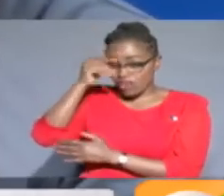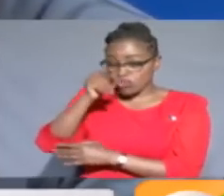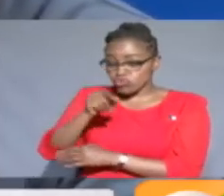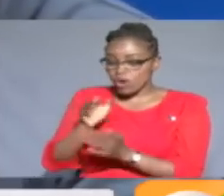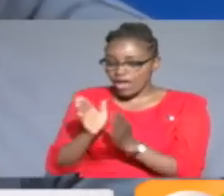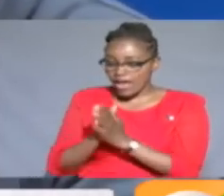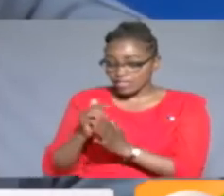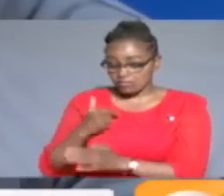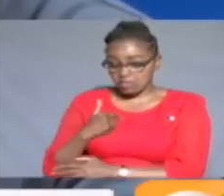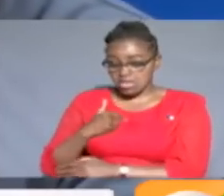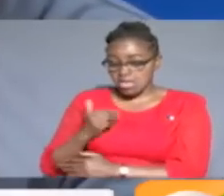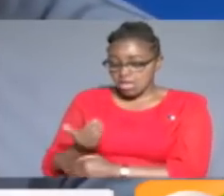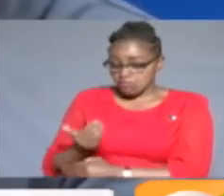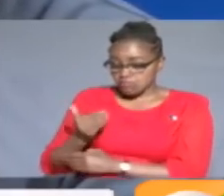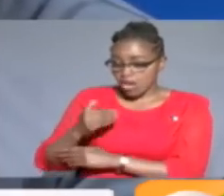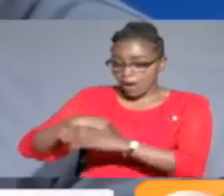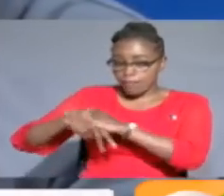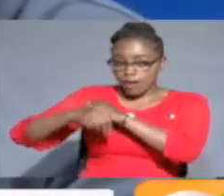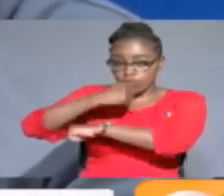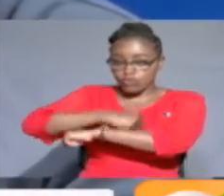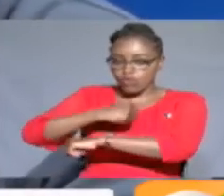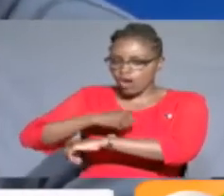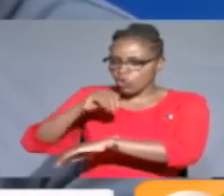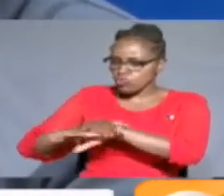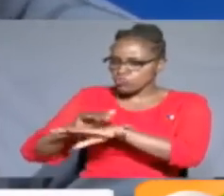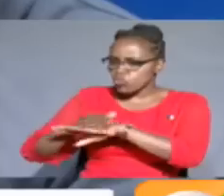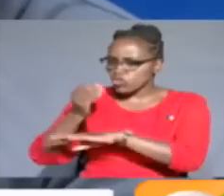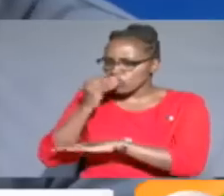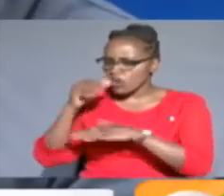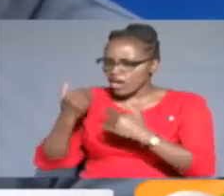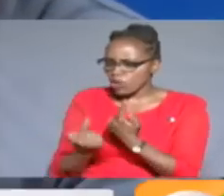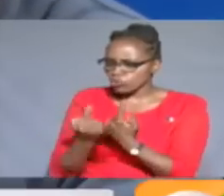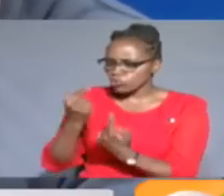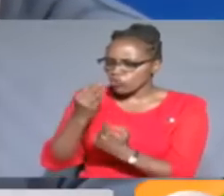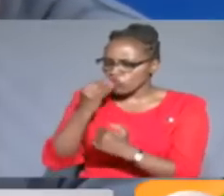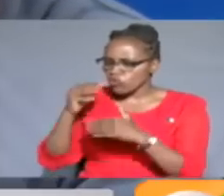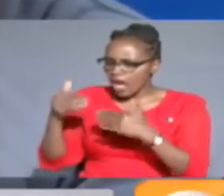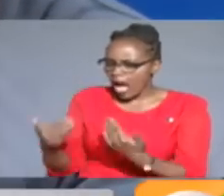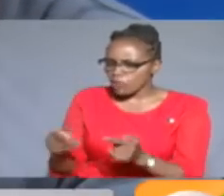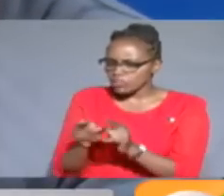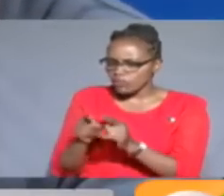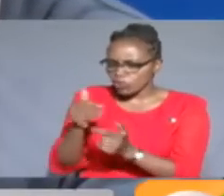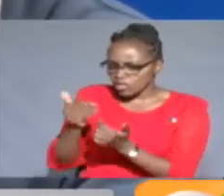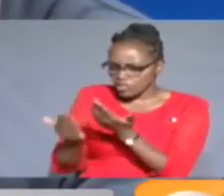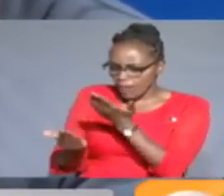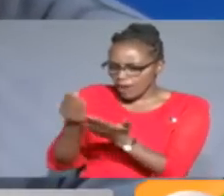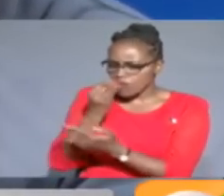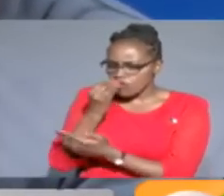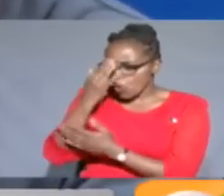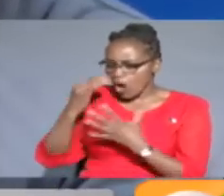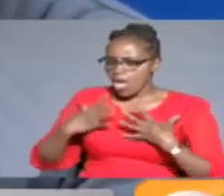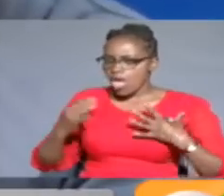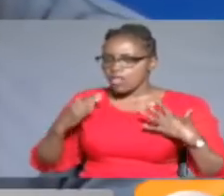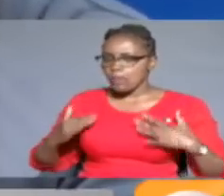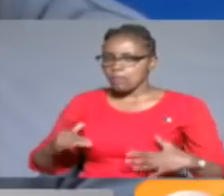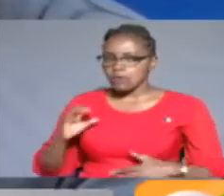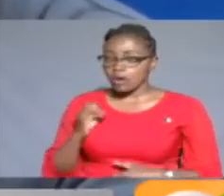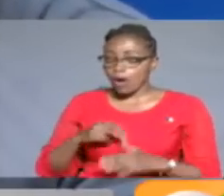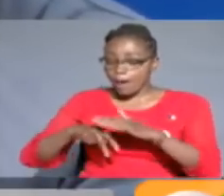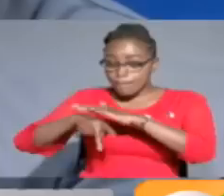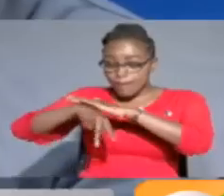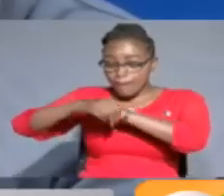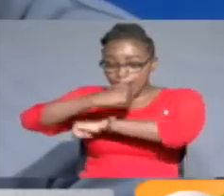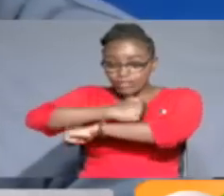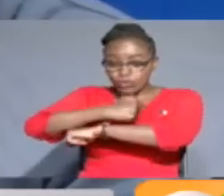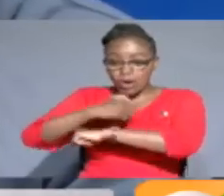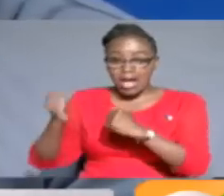up when we went to primary school, we were taught about balanced diet, how to even cook that food that is balanced diet so that it's healthy to our bodies. Yeah. In primary school, yeah.